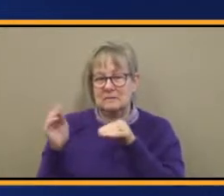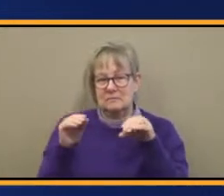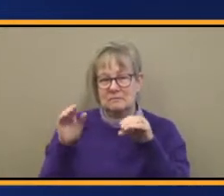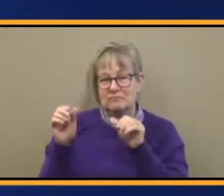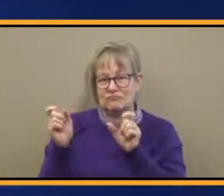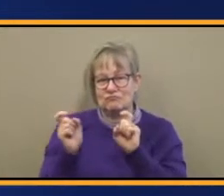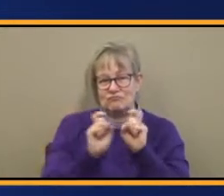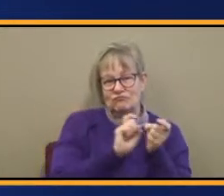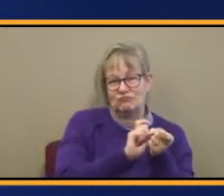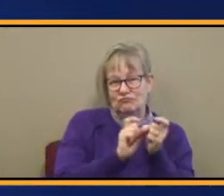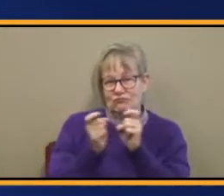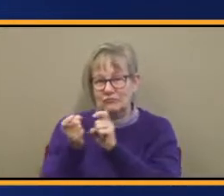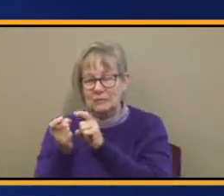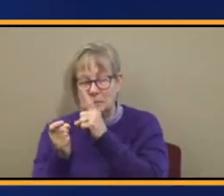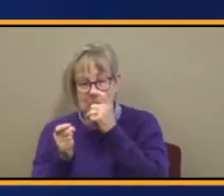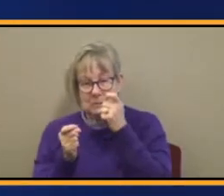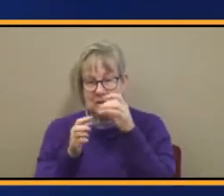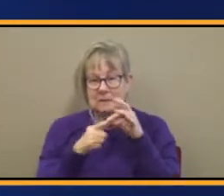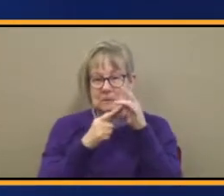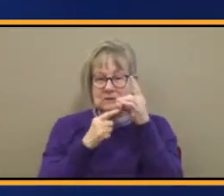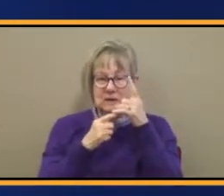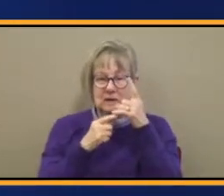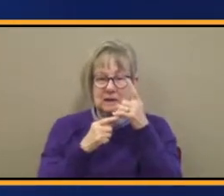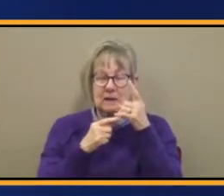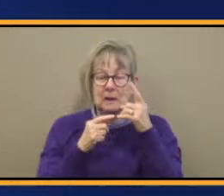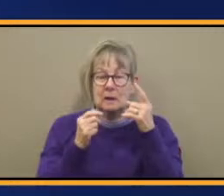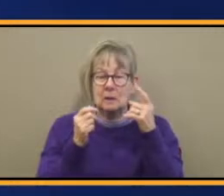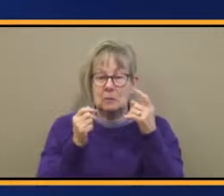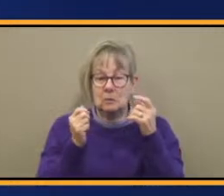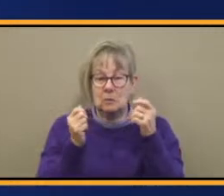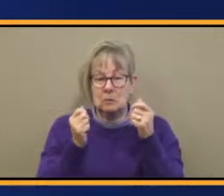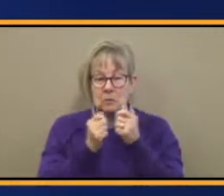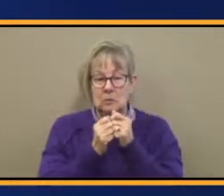what district, especially with redistricting not that long ago, but